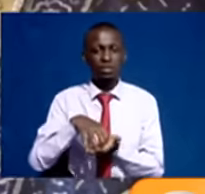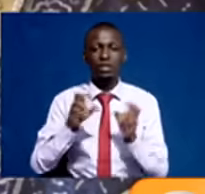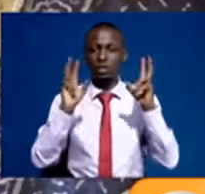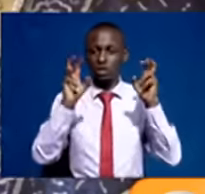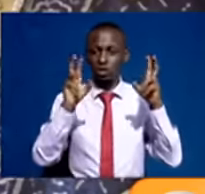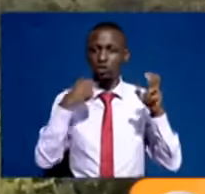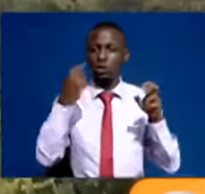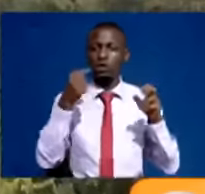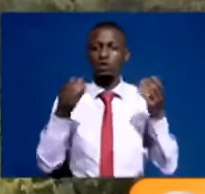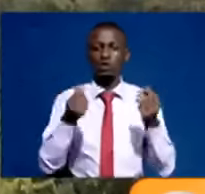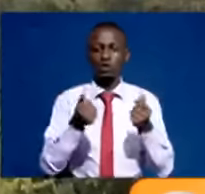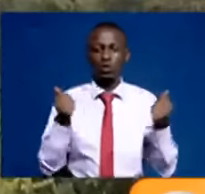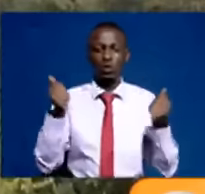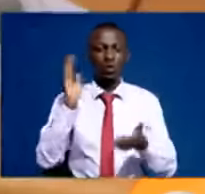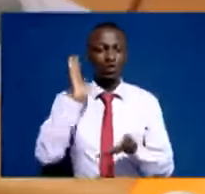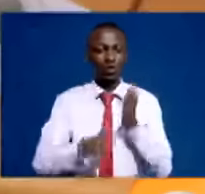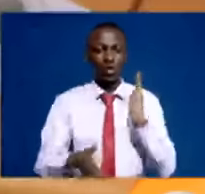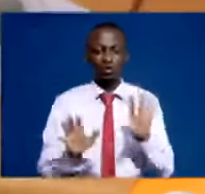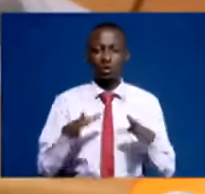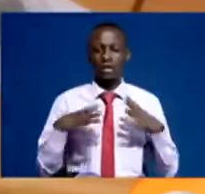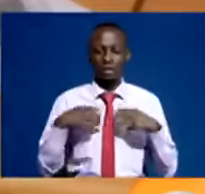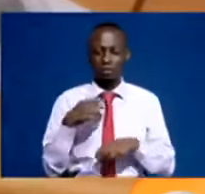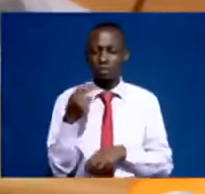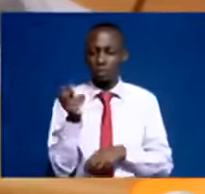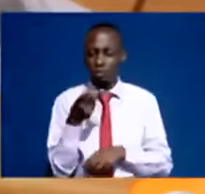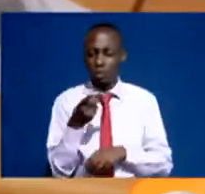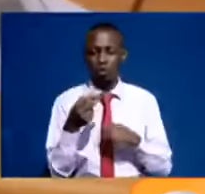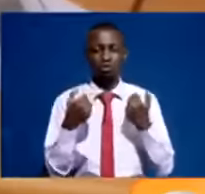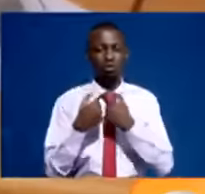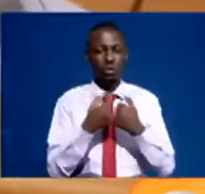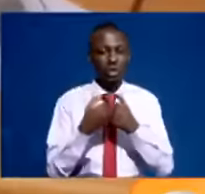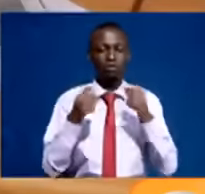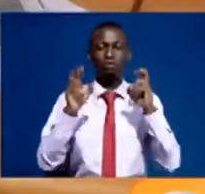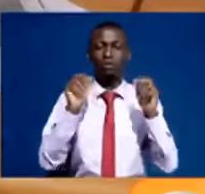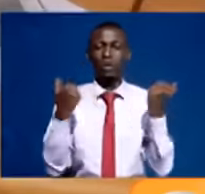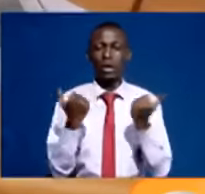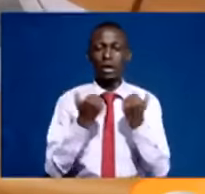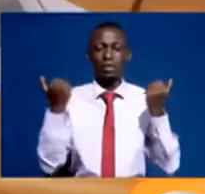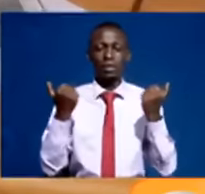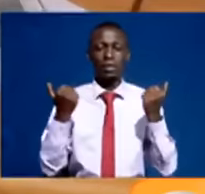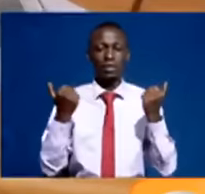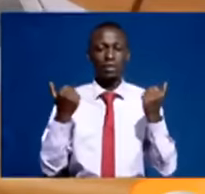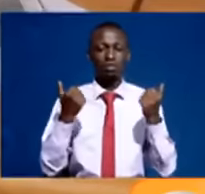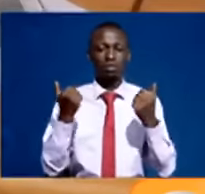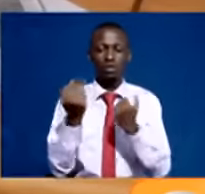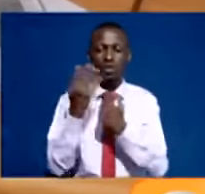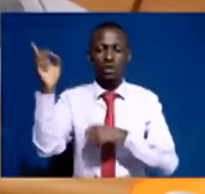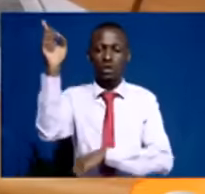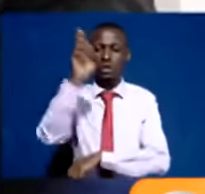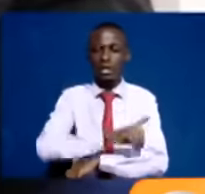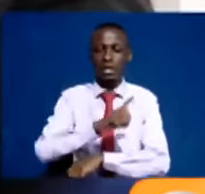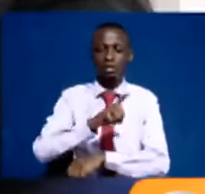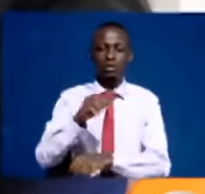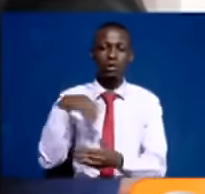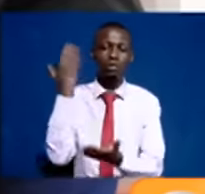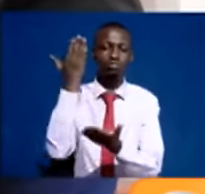as urgent. He allowed Mama Ngina and Criticos to challenge the issues raised to serve their motion within 14 days.